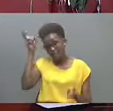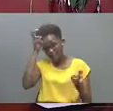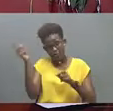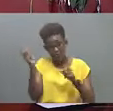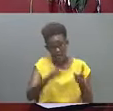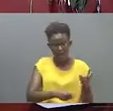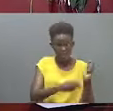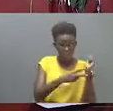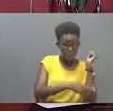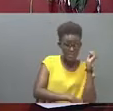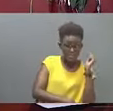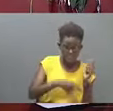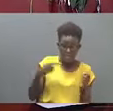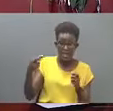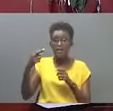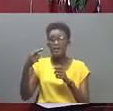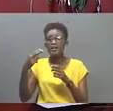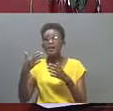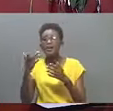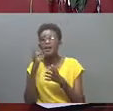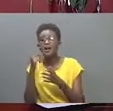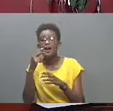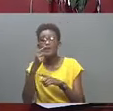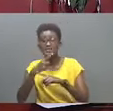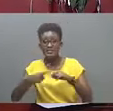destroy and to steal,